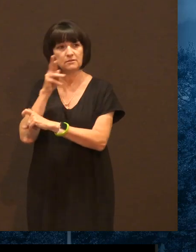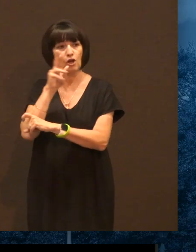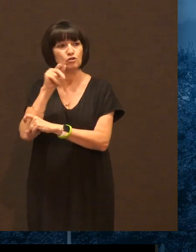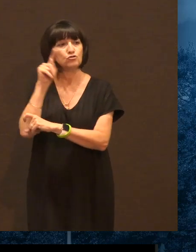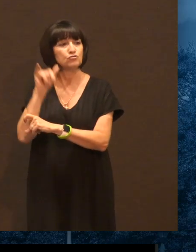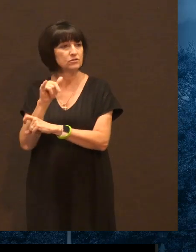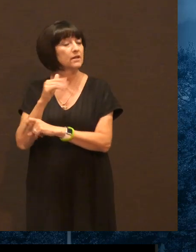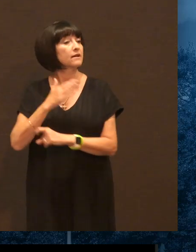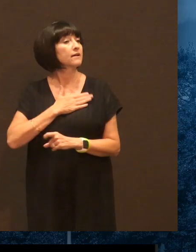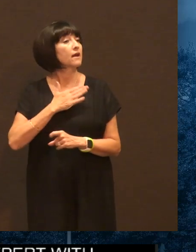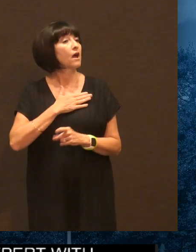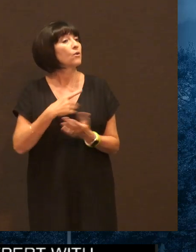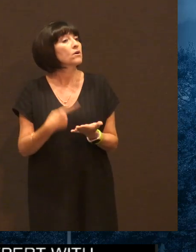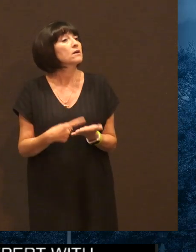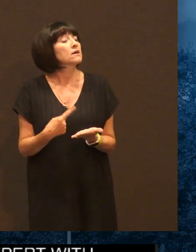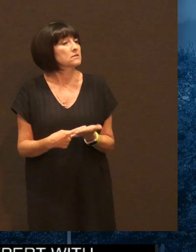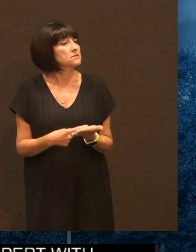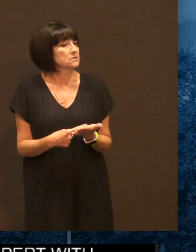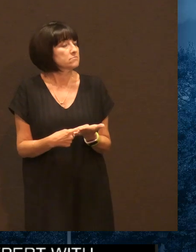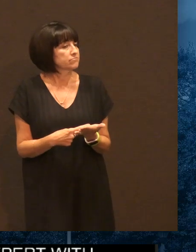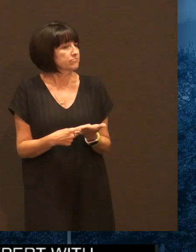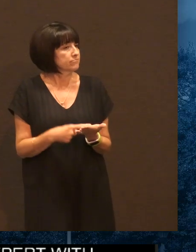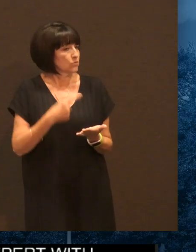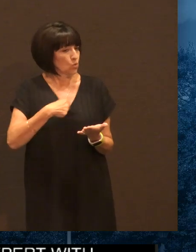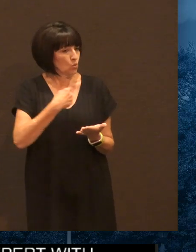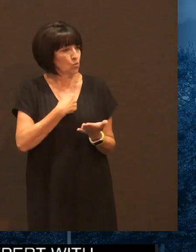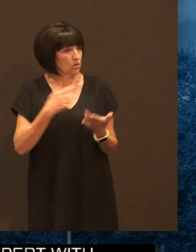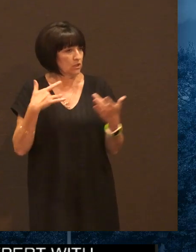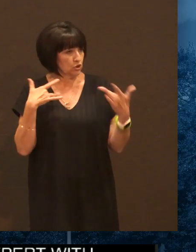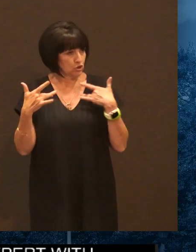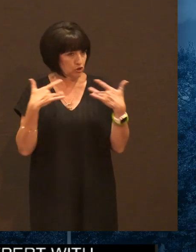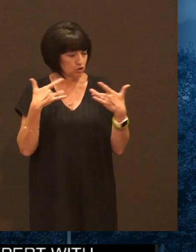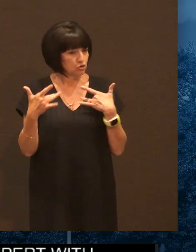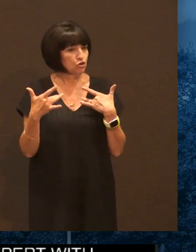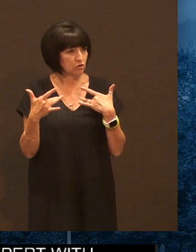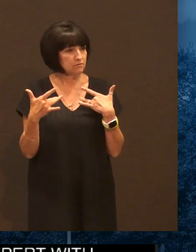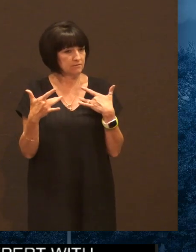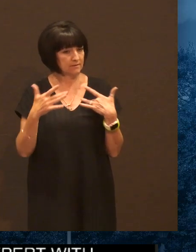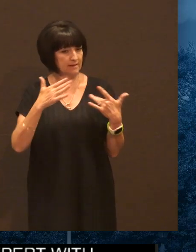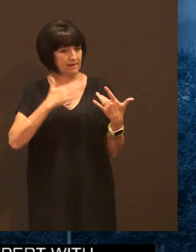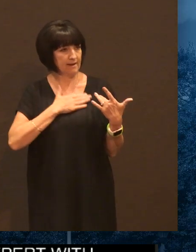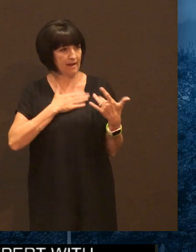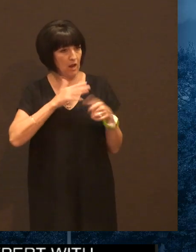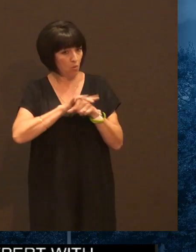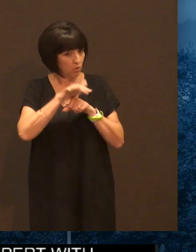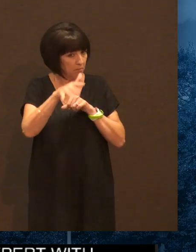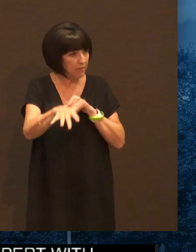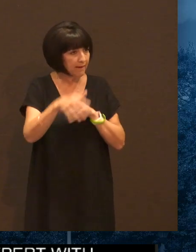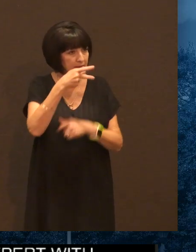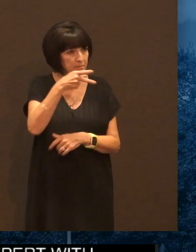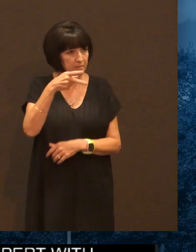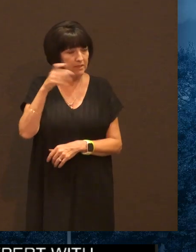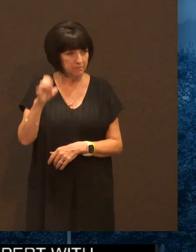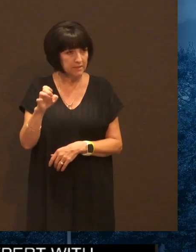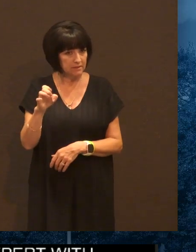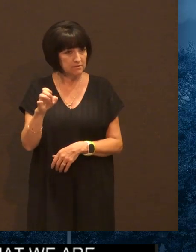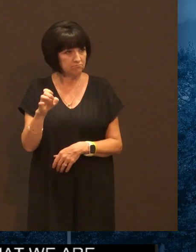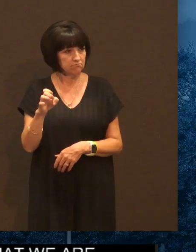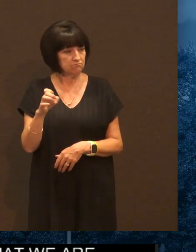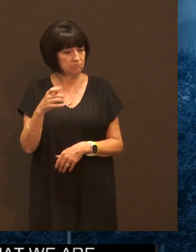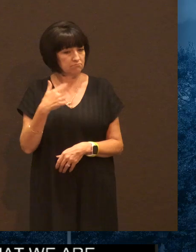fair to say that we're concerned about supply chain moving forward with respect to kind of all the